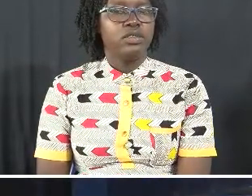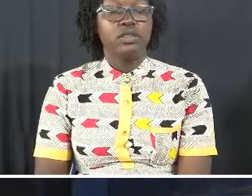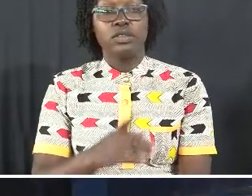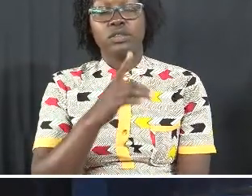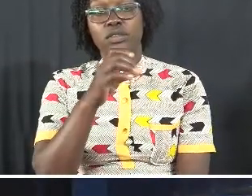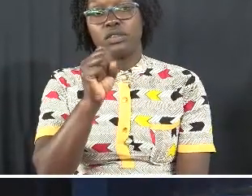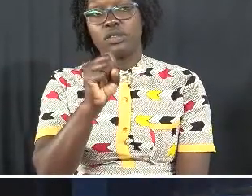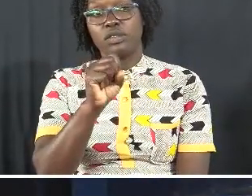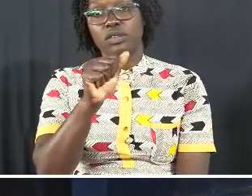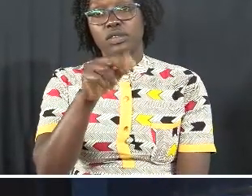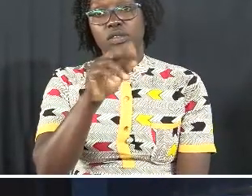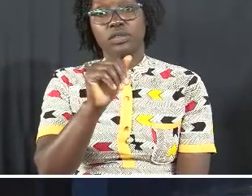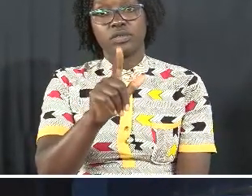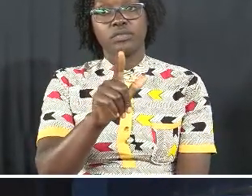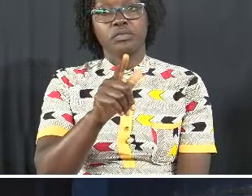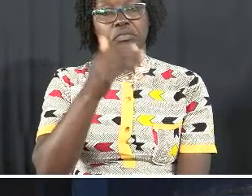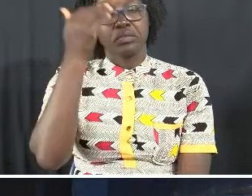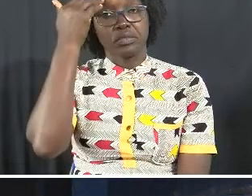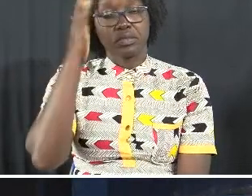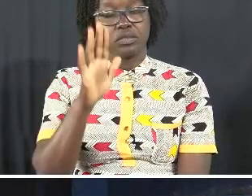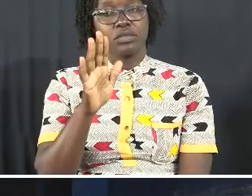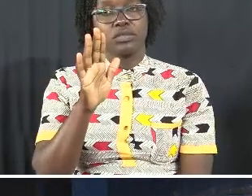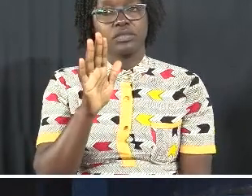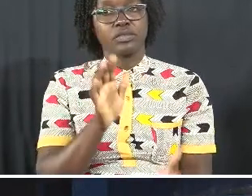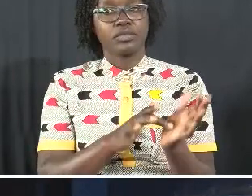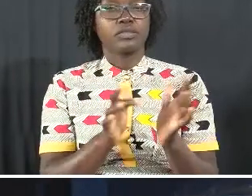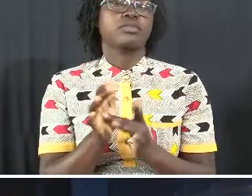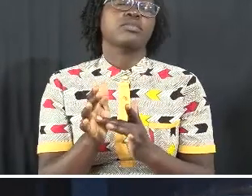Saul did not know Jesus.